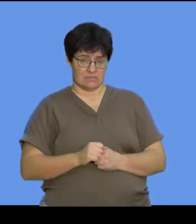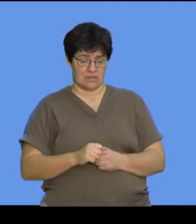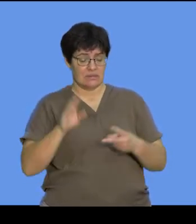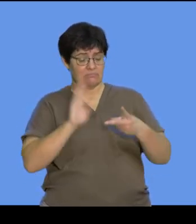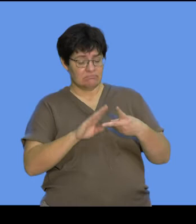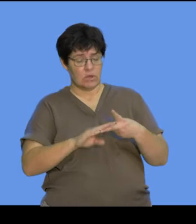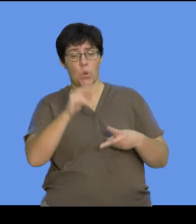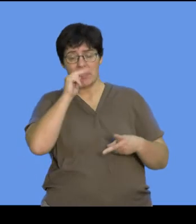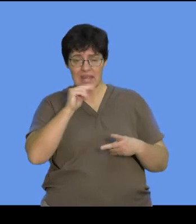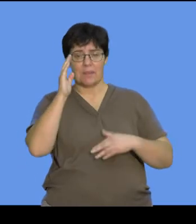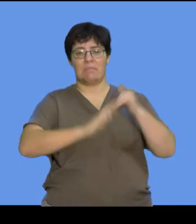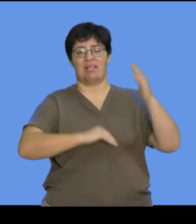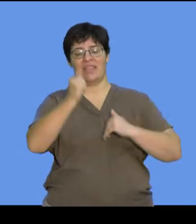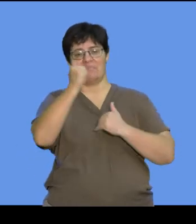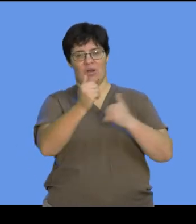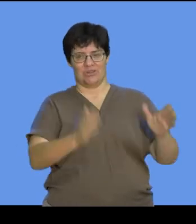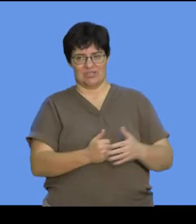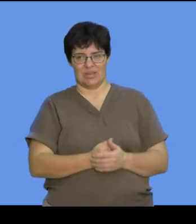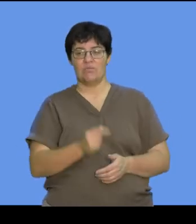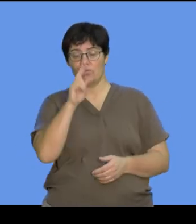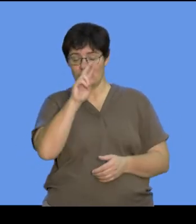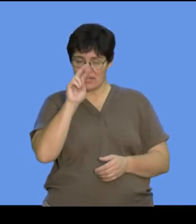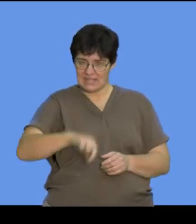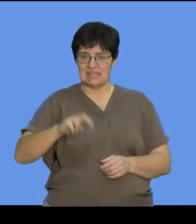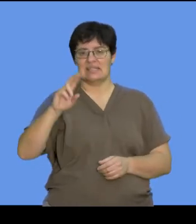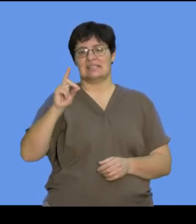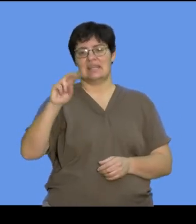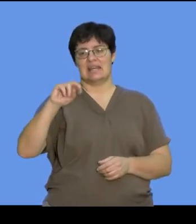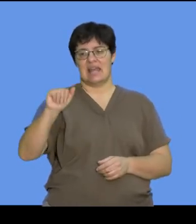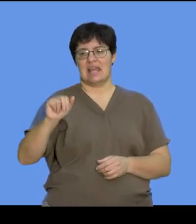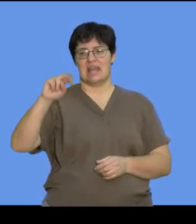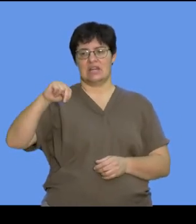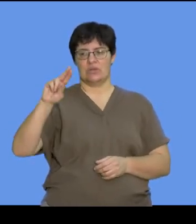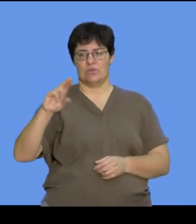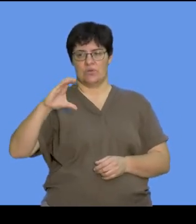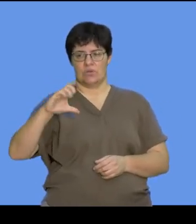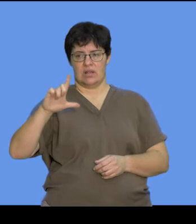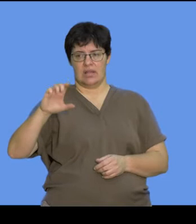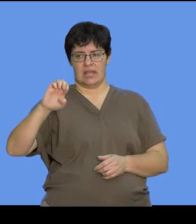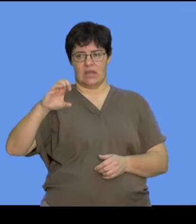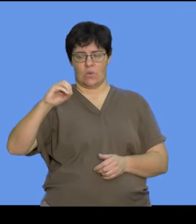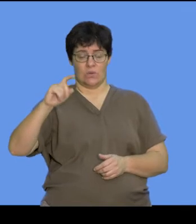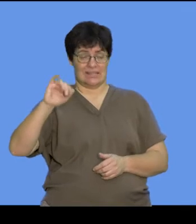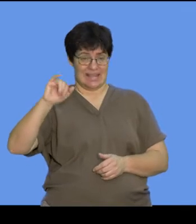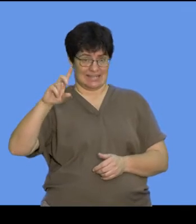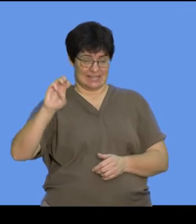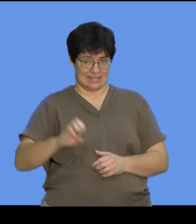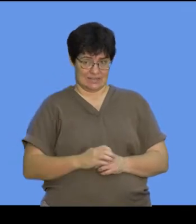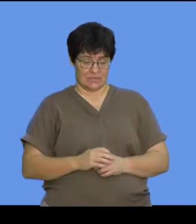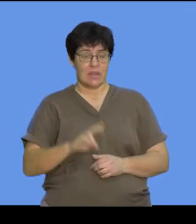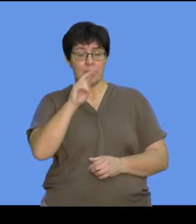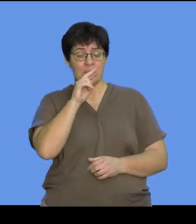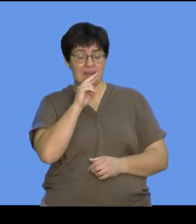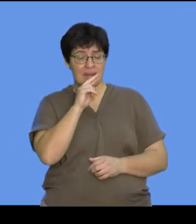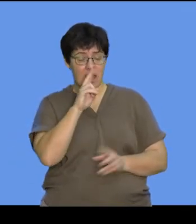DNA, we need the building blocks of DNA. And so it's important that we have the building blocks called DNA nucleotides. When